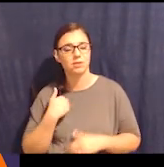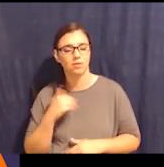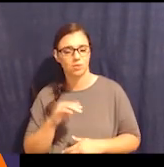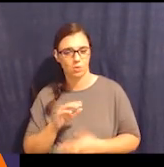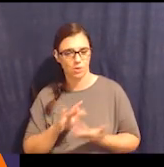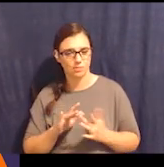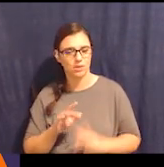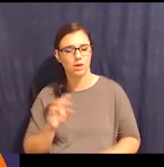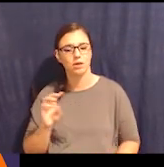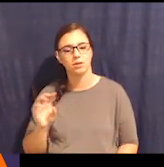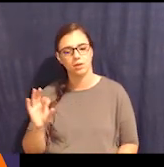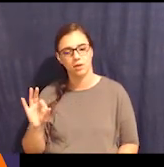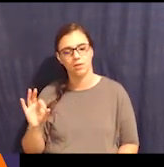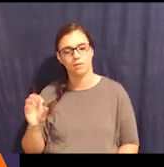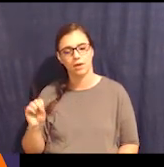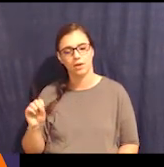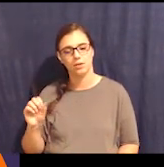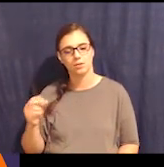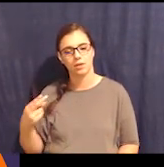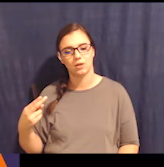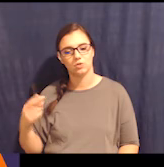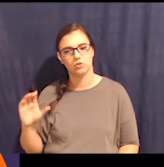fshc.org. Again, that's